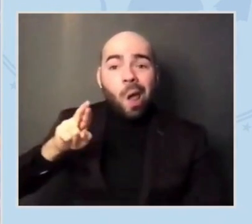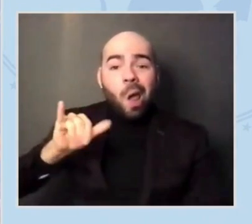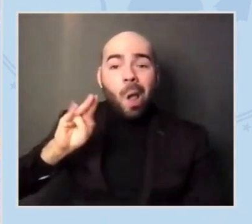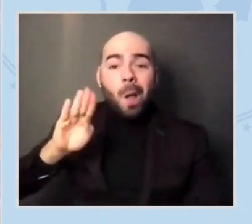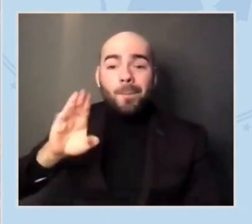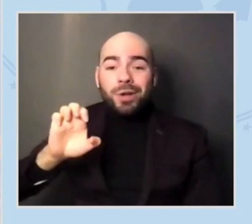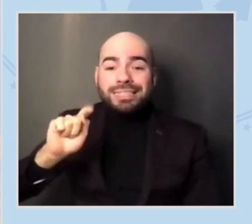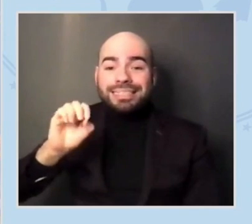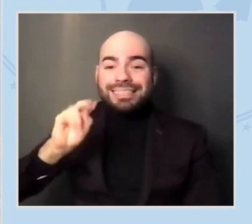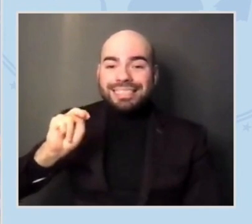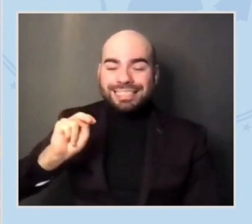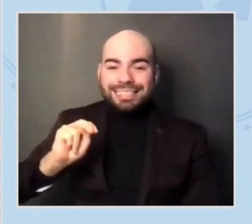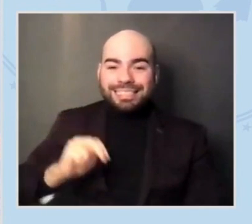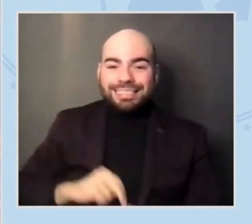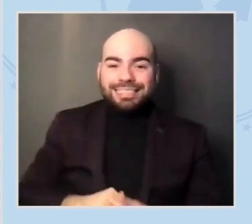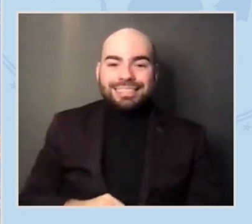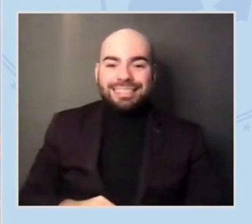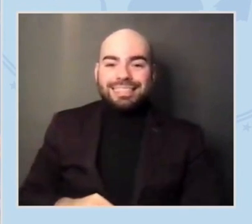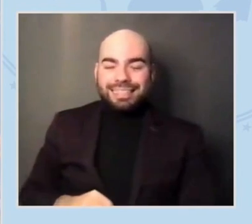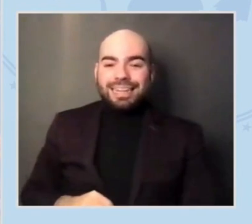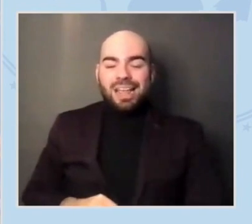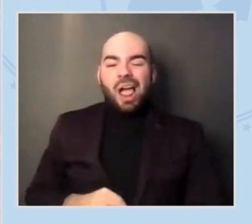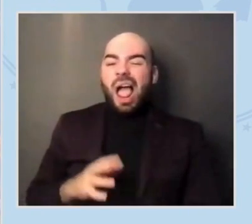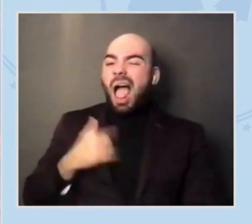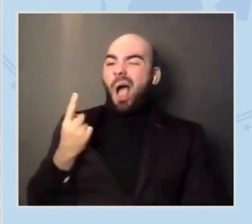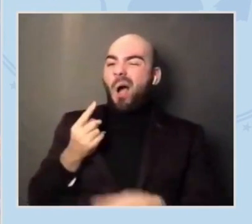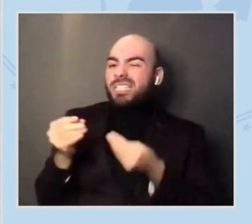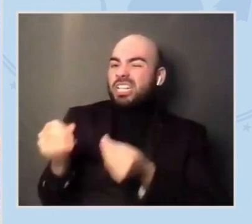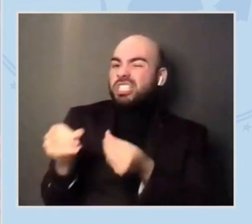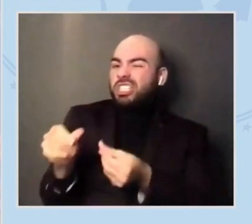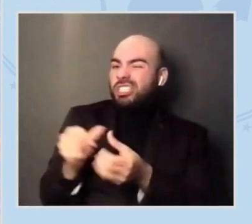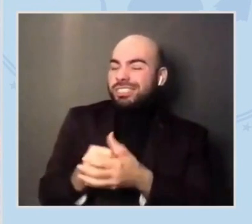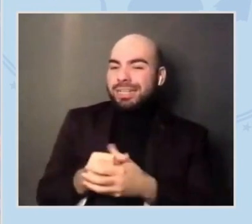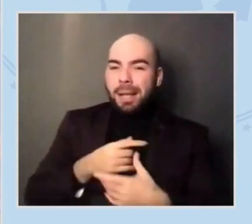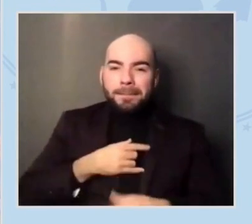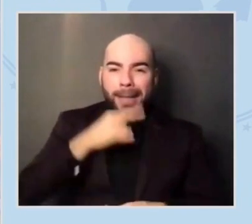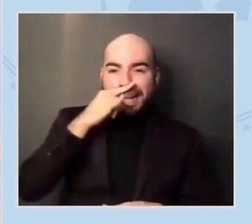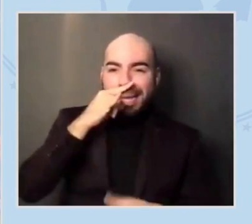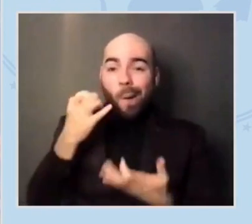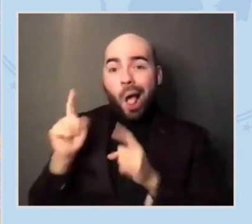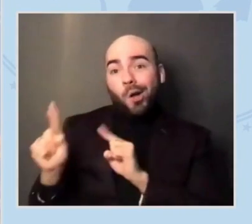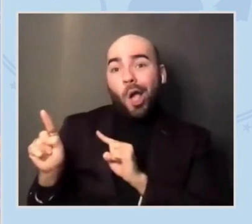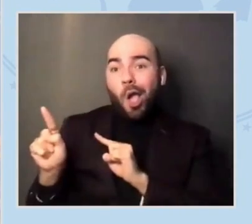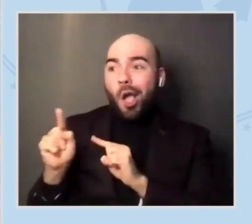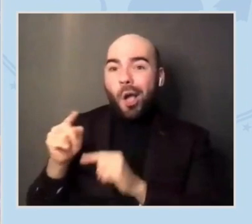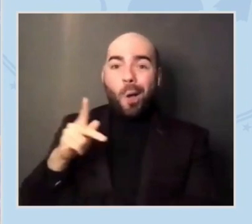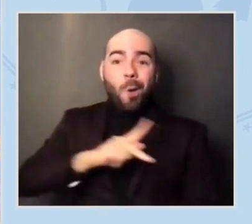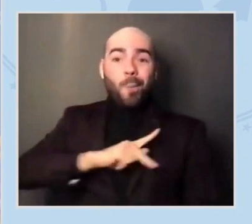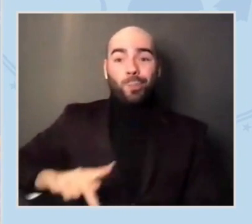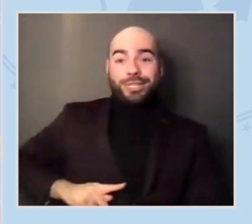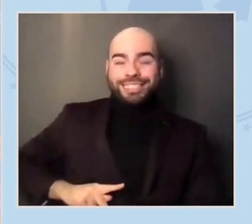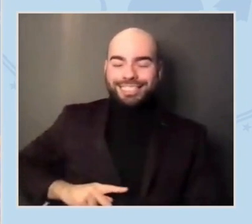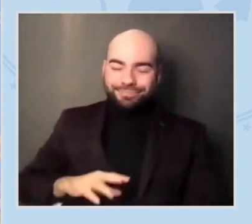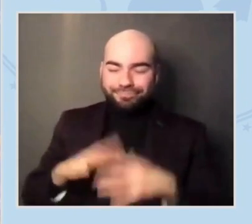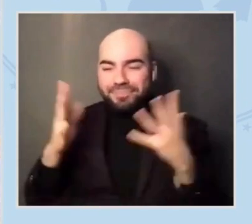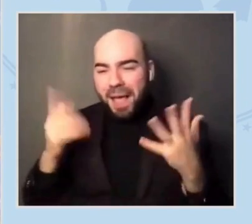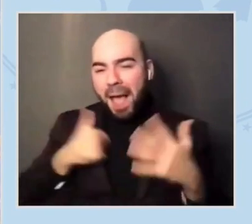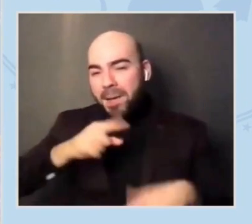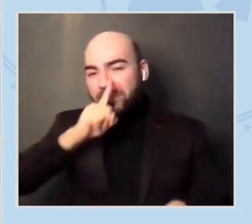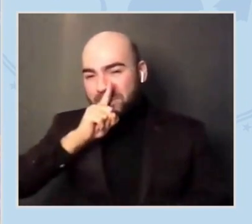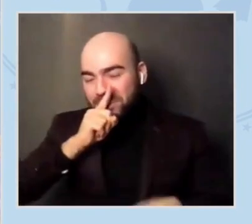children who went to Penn used to always kid about, you know, but Cecilia C.C. Rouse, one of the most